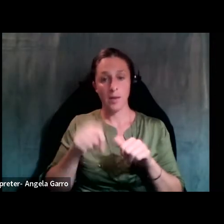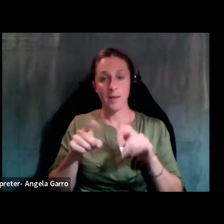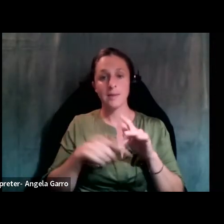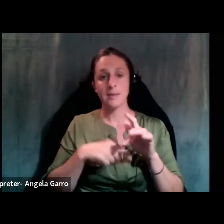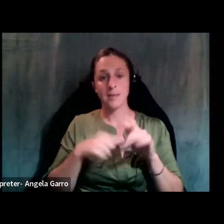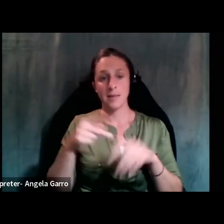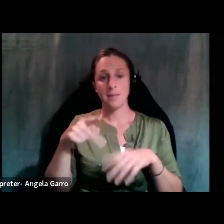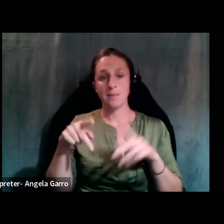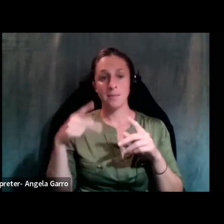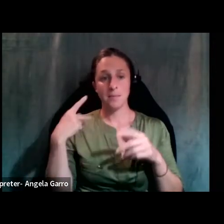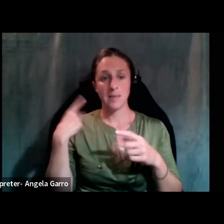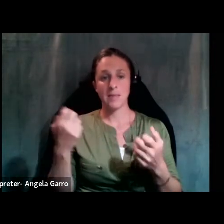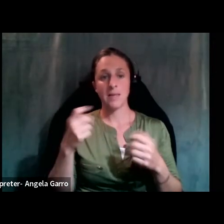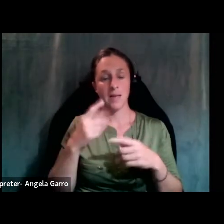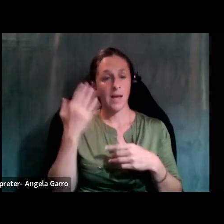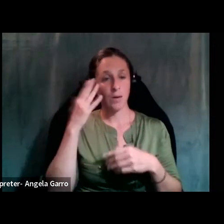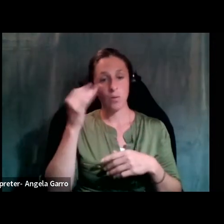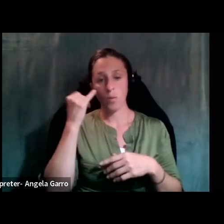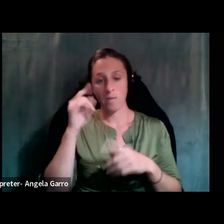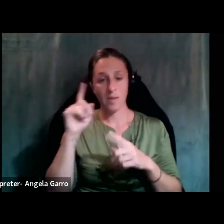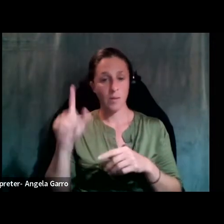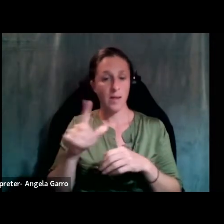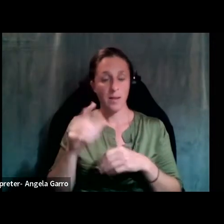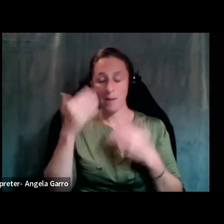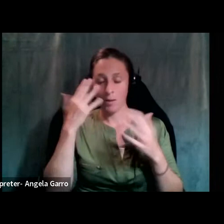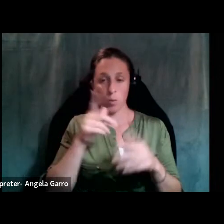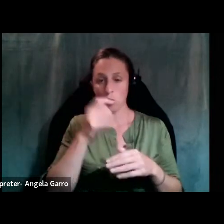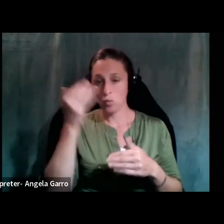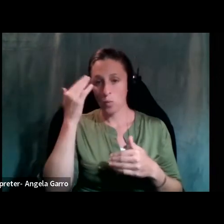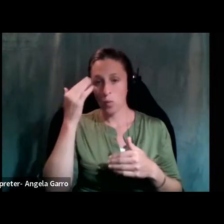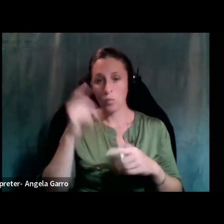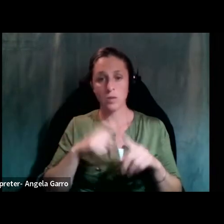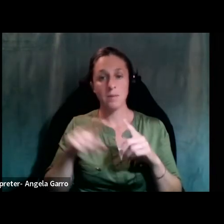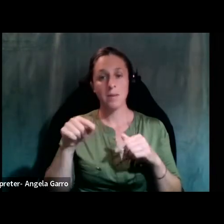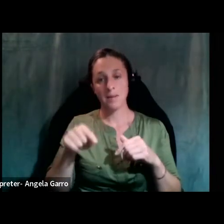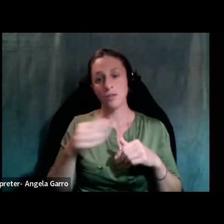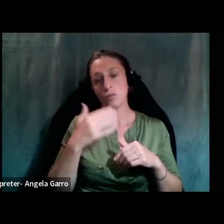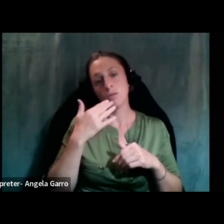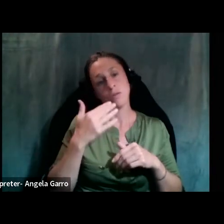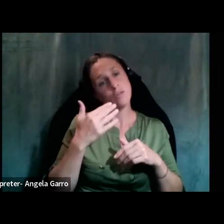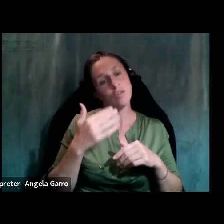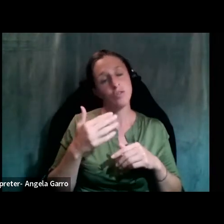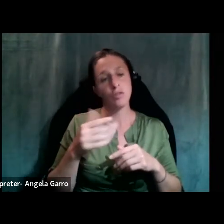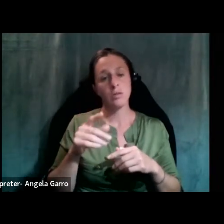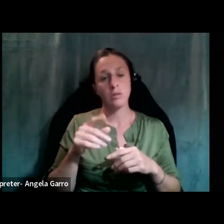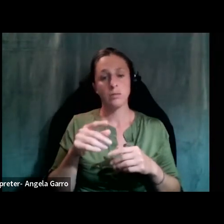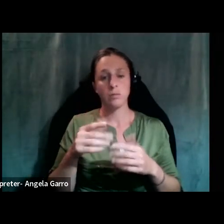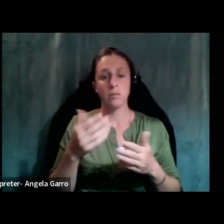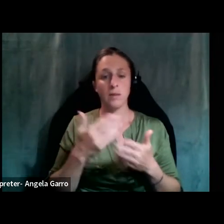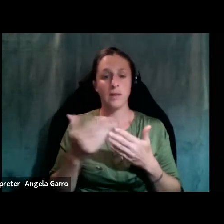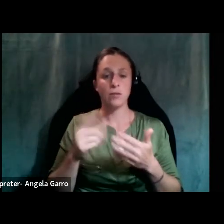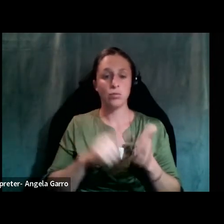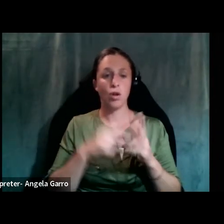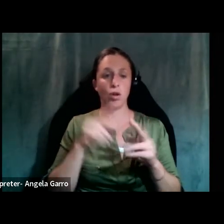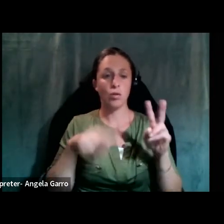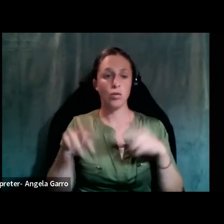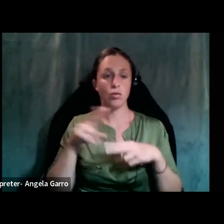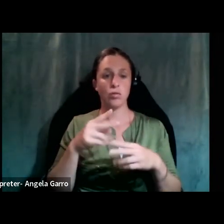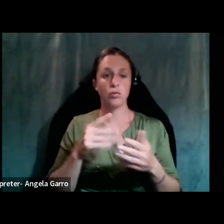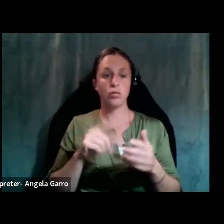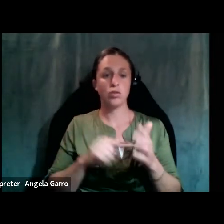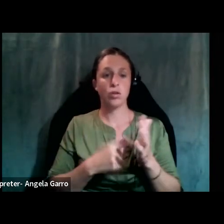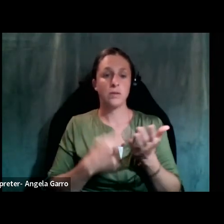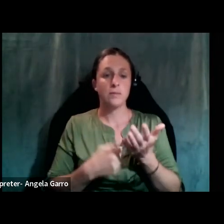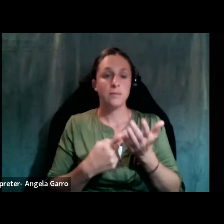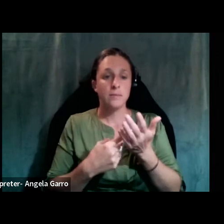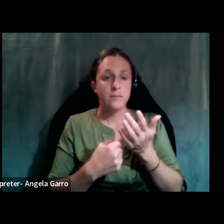but I don't know if they went to the library. Maybe who knows. But I think this is good to start looking into it and discussing it. Yeah. I still have